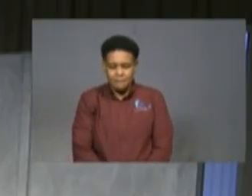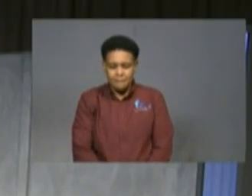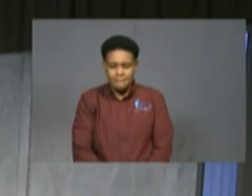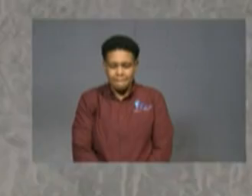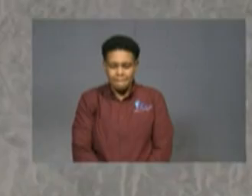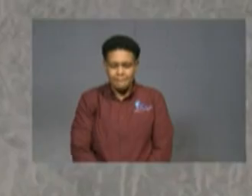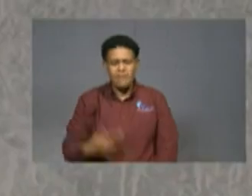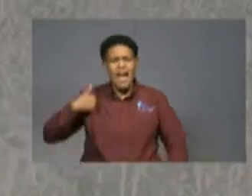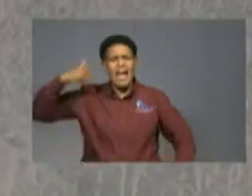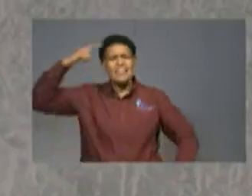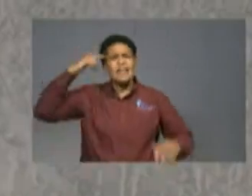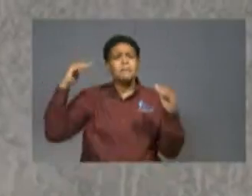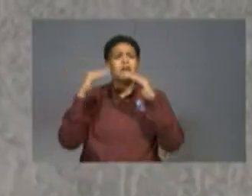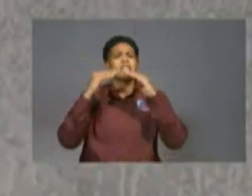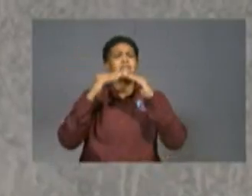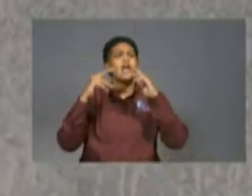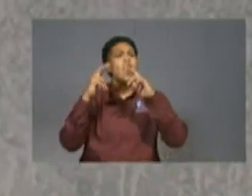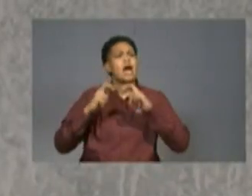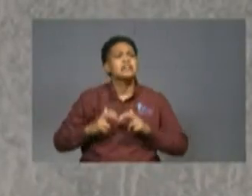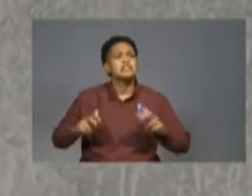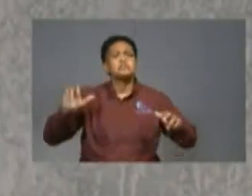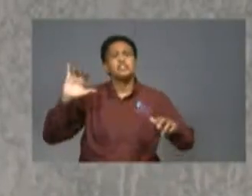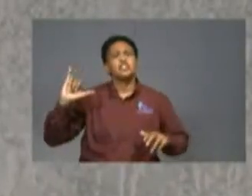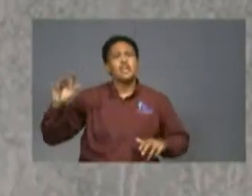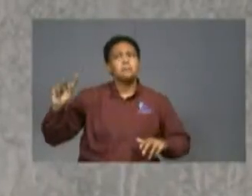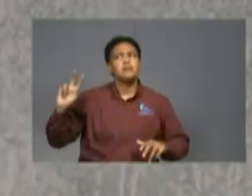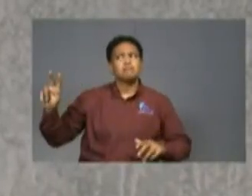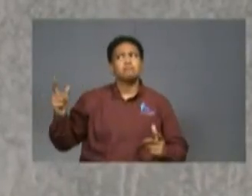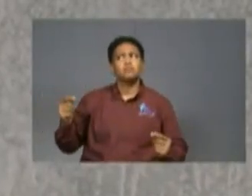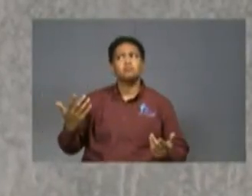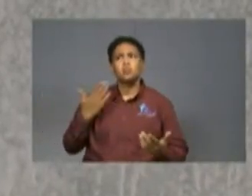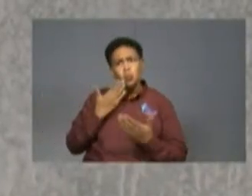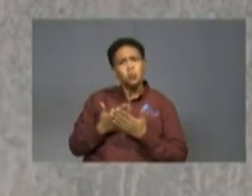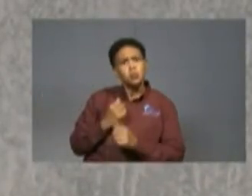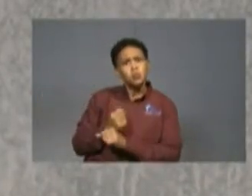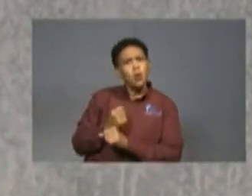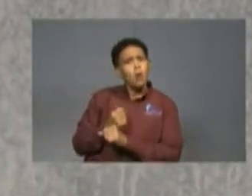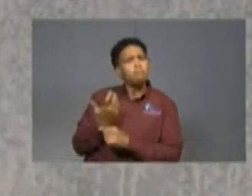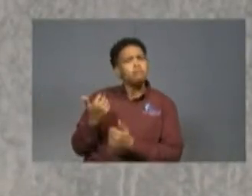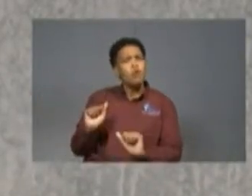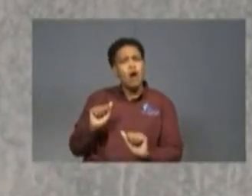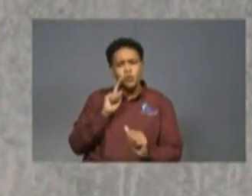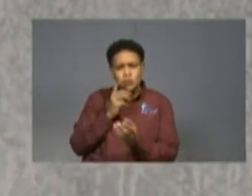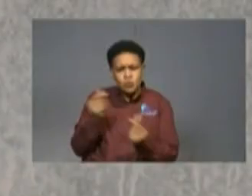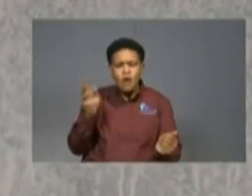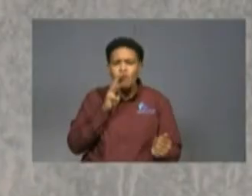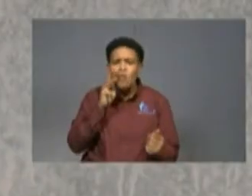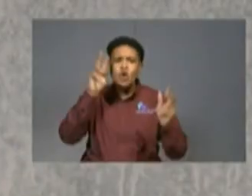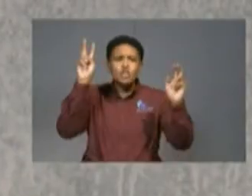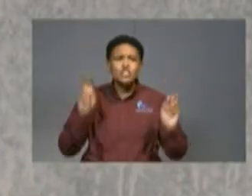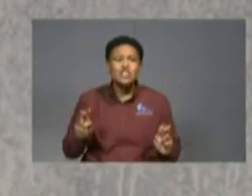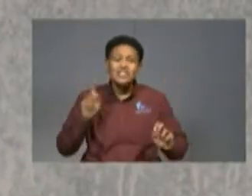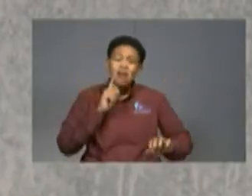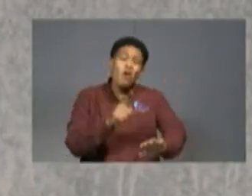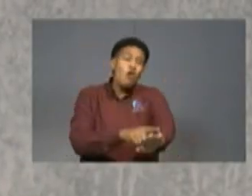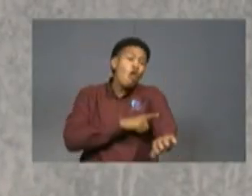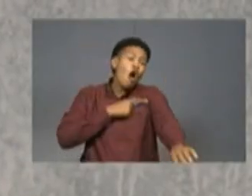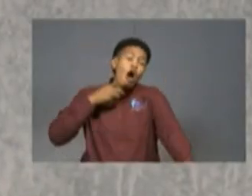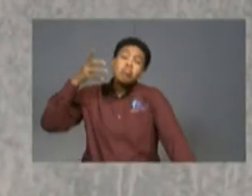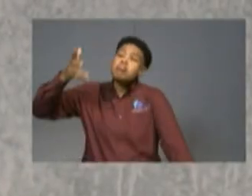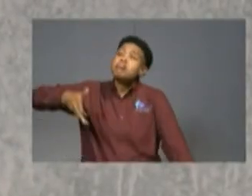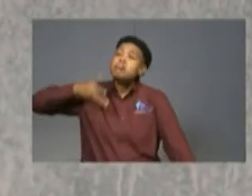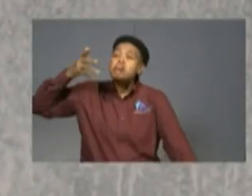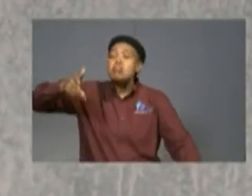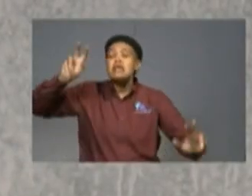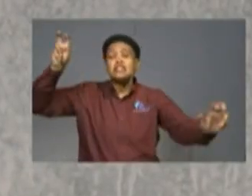a really good job of trying to address our water issues. The reality, these are long-standing issues in a number of communities across Southwest St. Elizabeth.